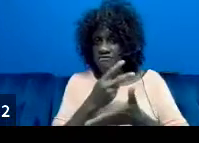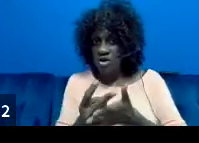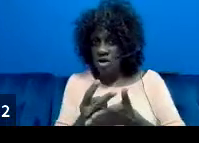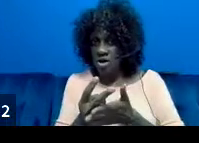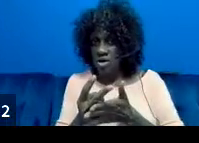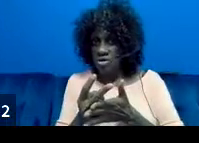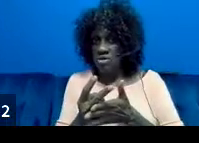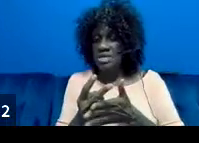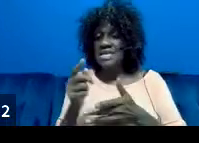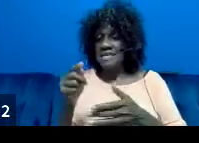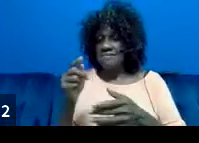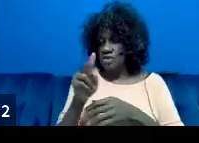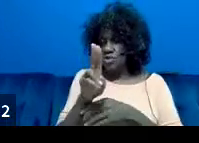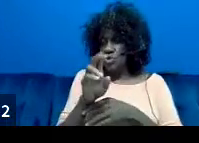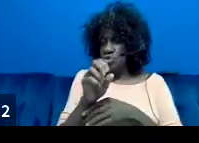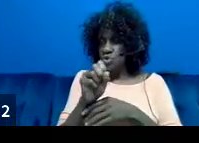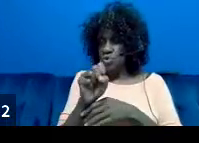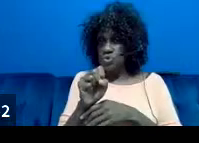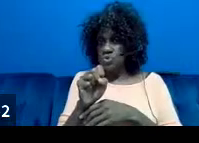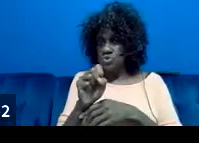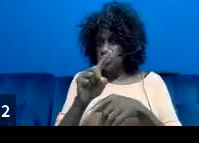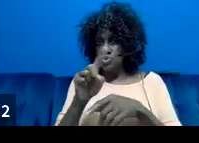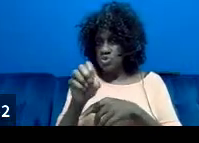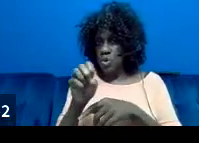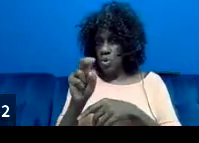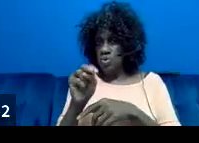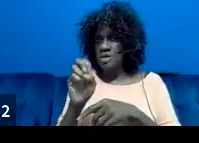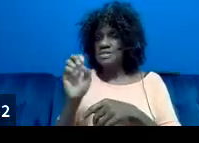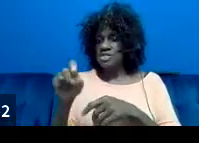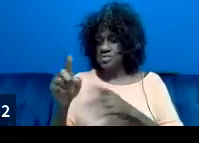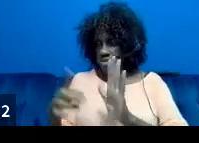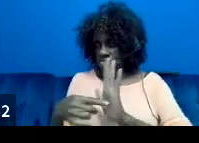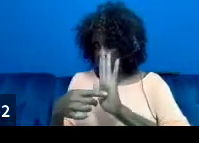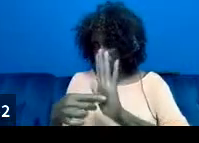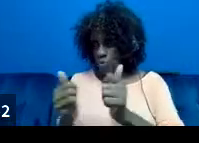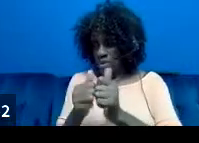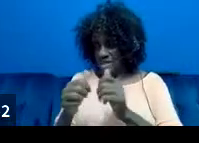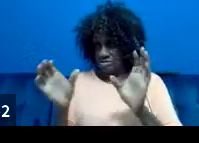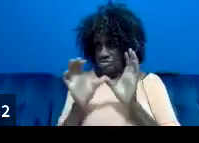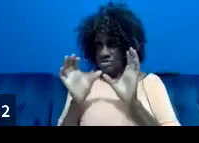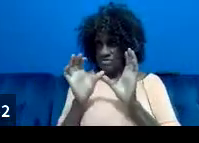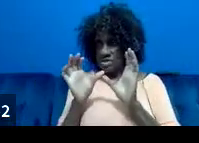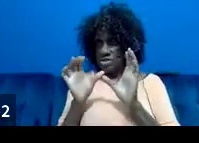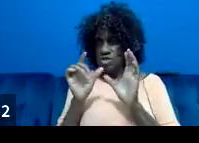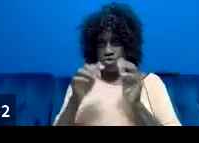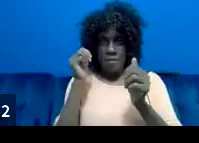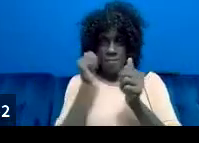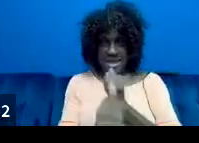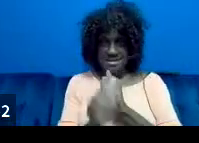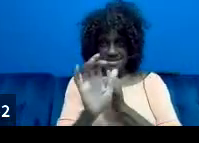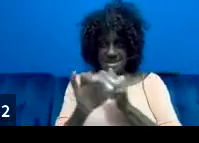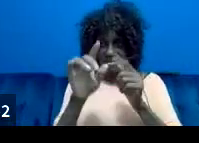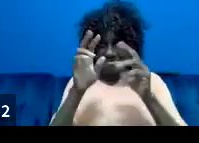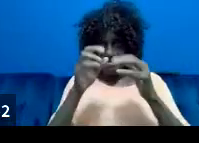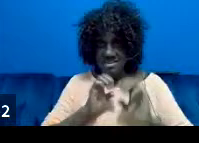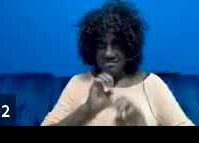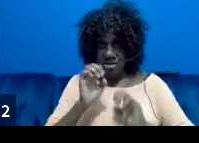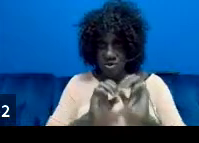the use zone. And they should be able to show you with those certificates that you passed that evaluation.